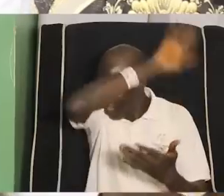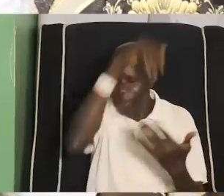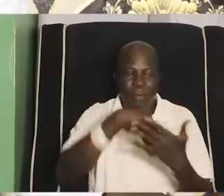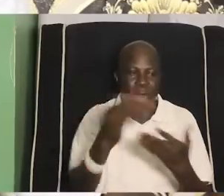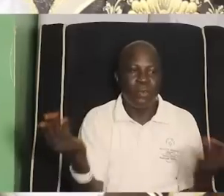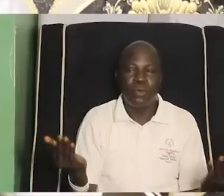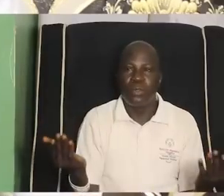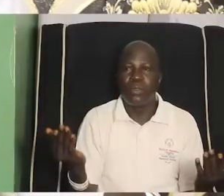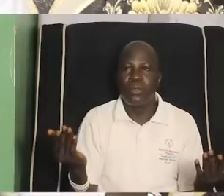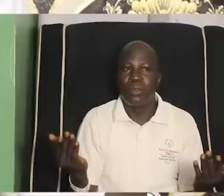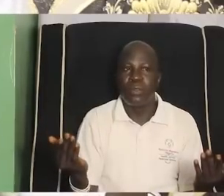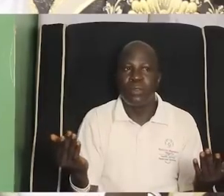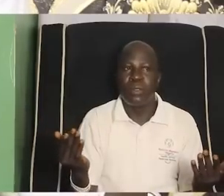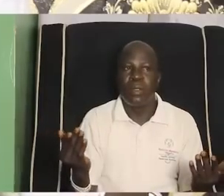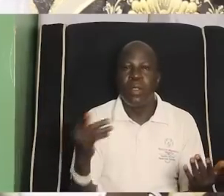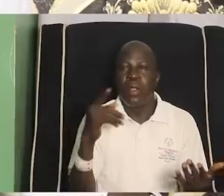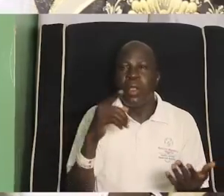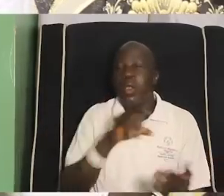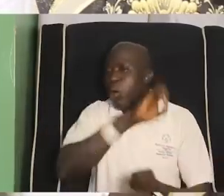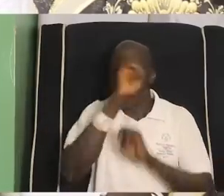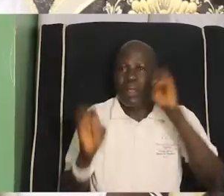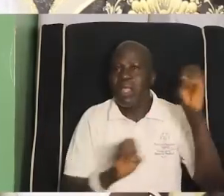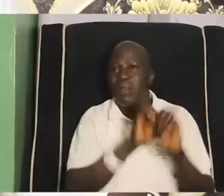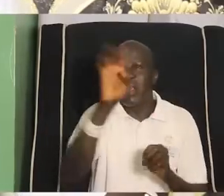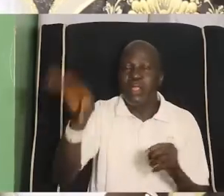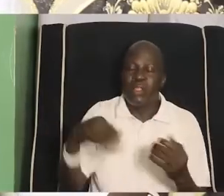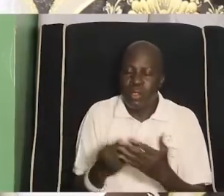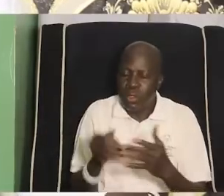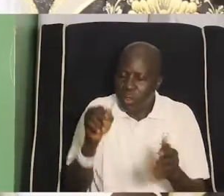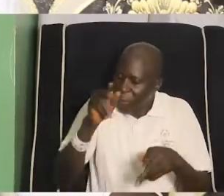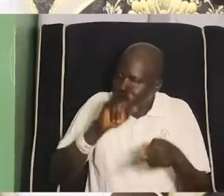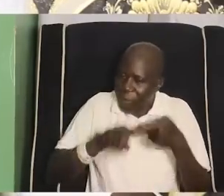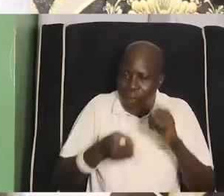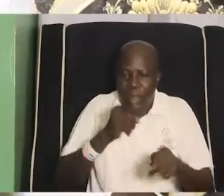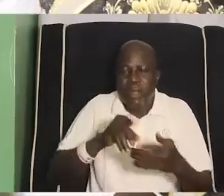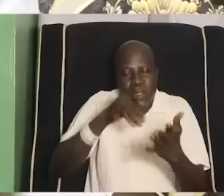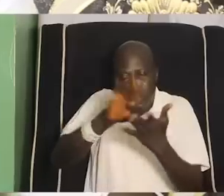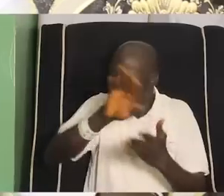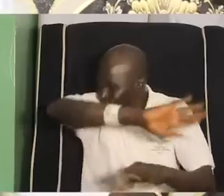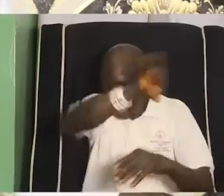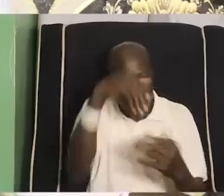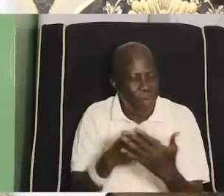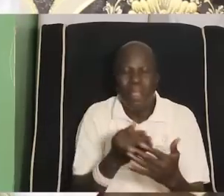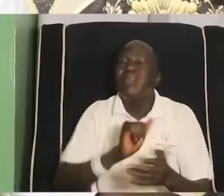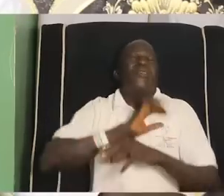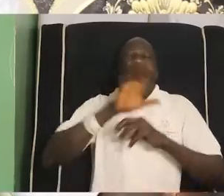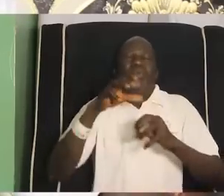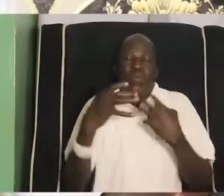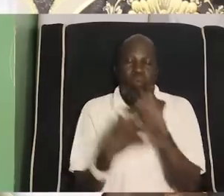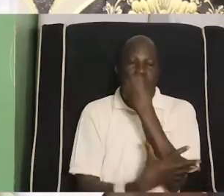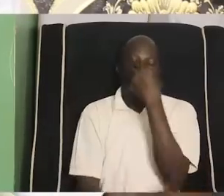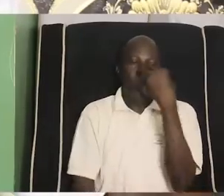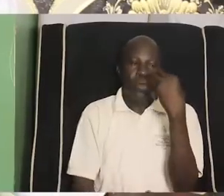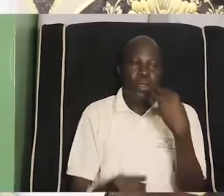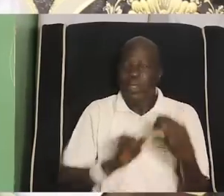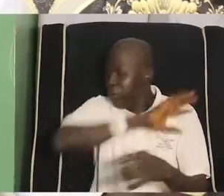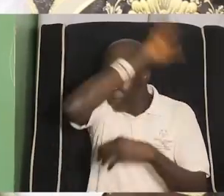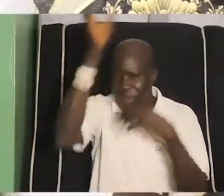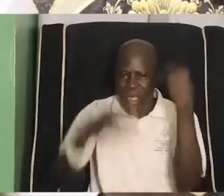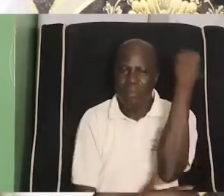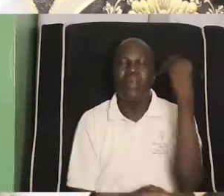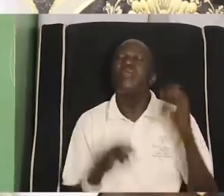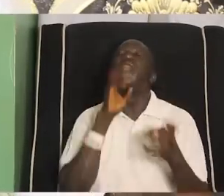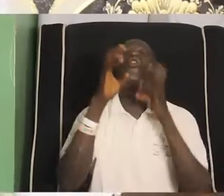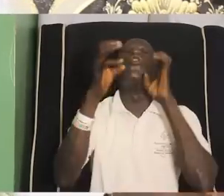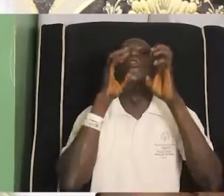lack. If it's a better thing, no way to spend the money. Oh, the night out. Oh, no. Oh, the night job.